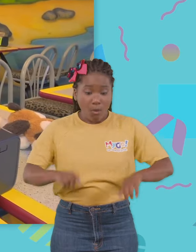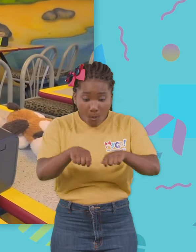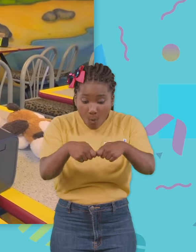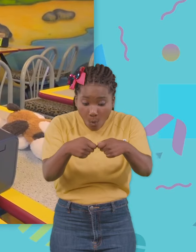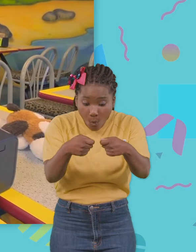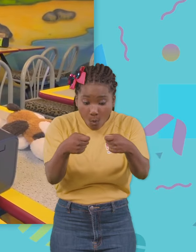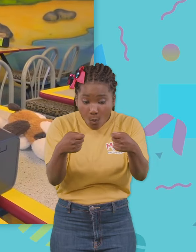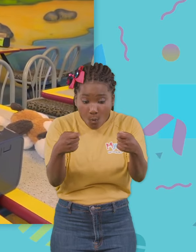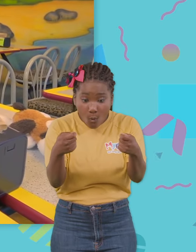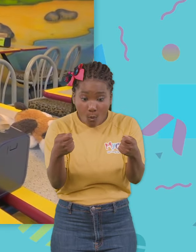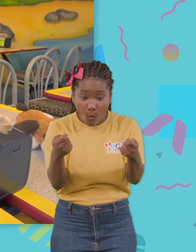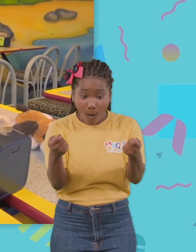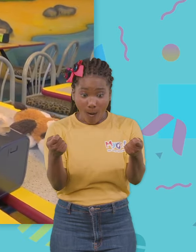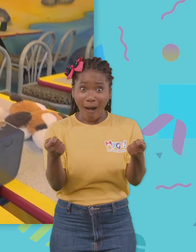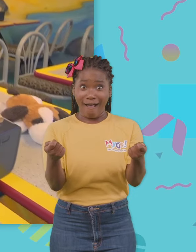Let's open them up.